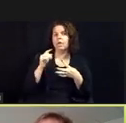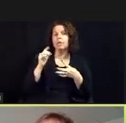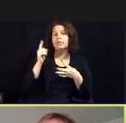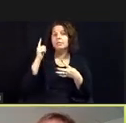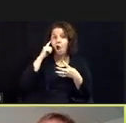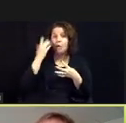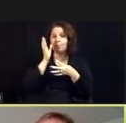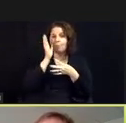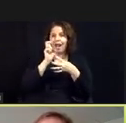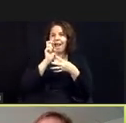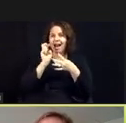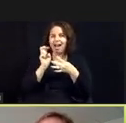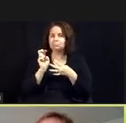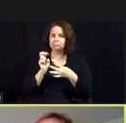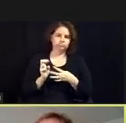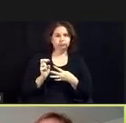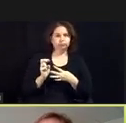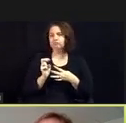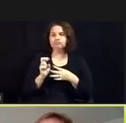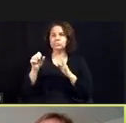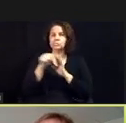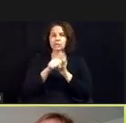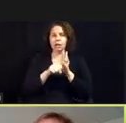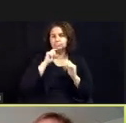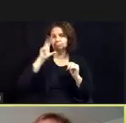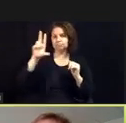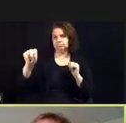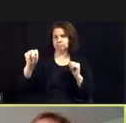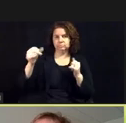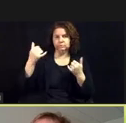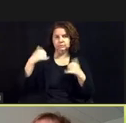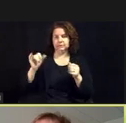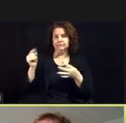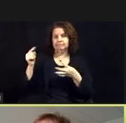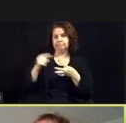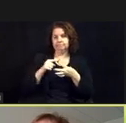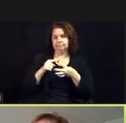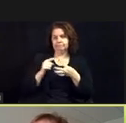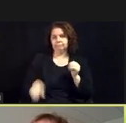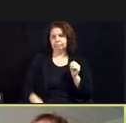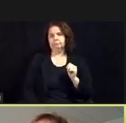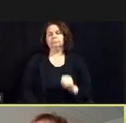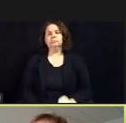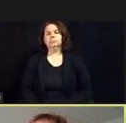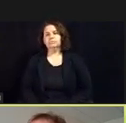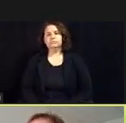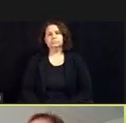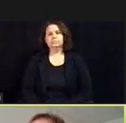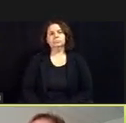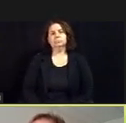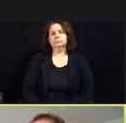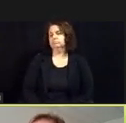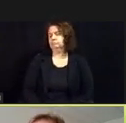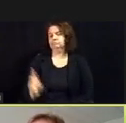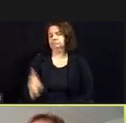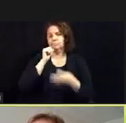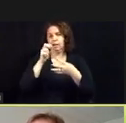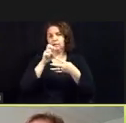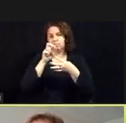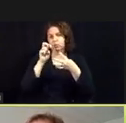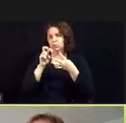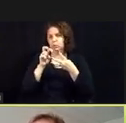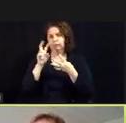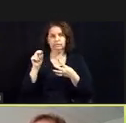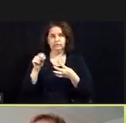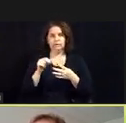the state at the last minute on Monday. We did not move forward into Tier 2, and I'll explain